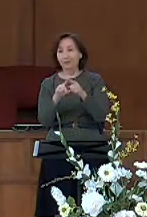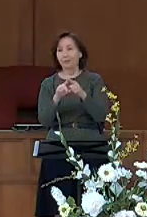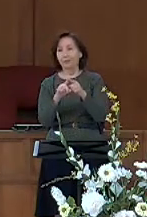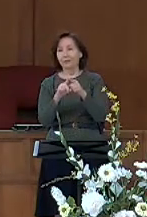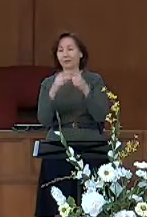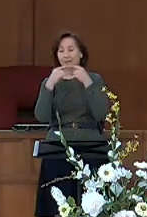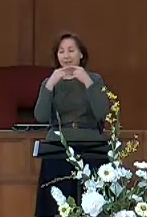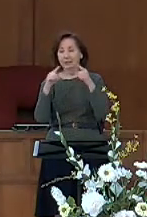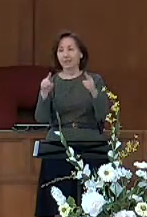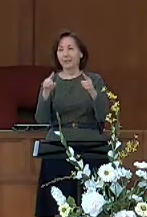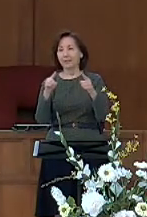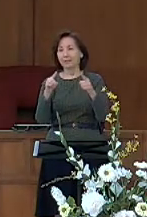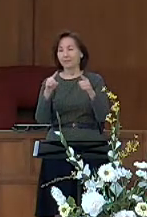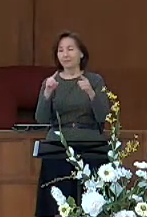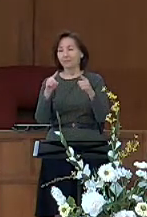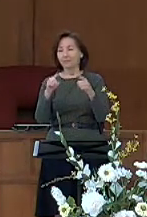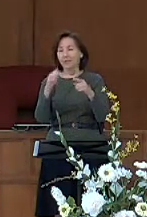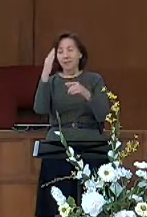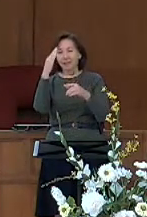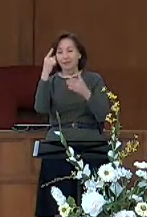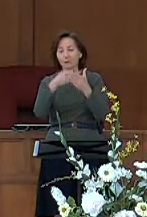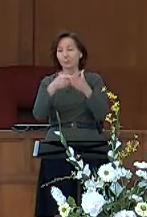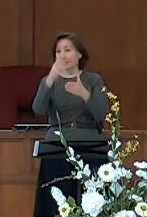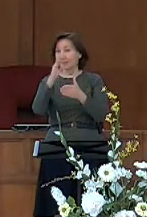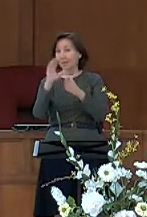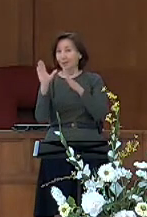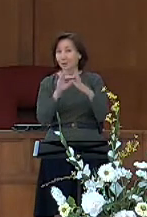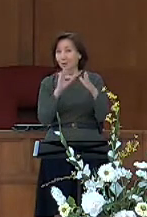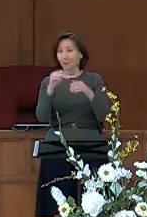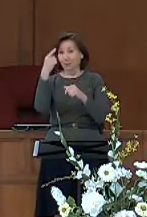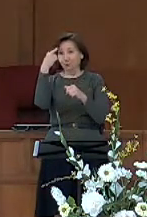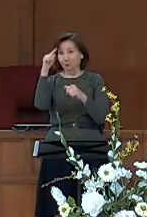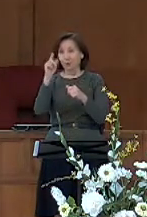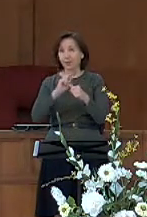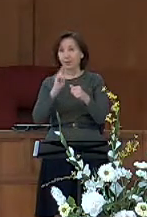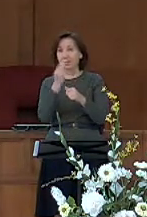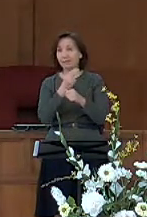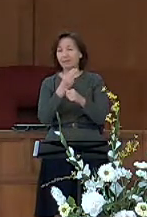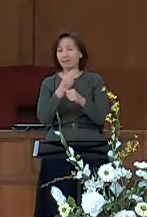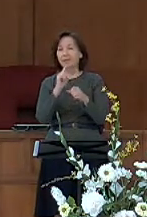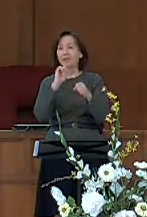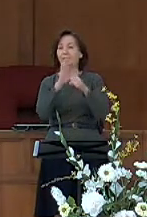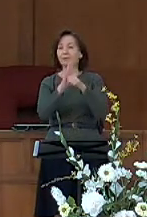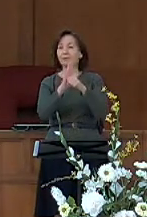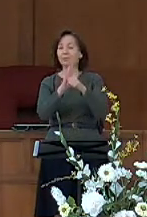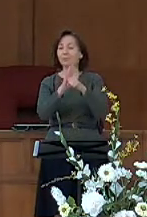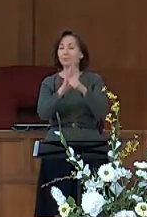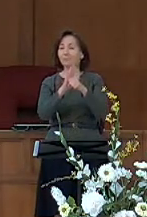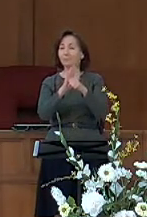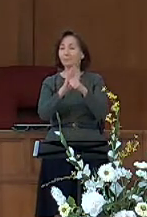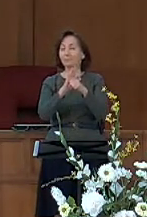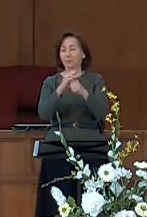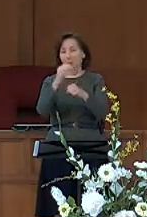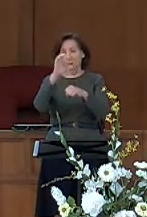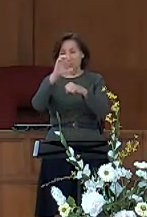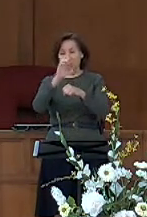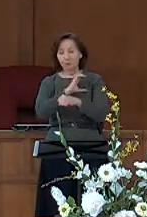baptism, acknowledge what God is doing for us, and affirm our commitment to Christ's holy